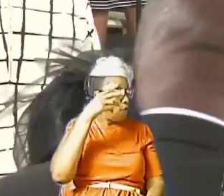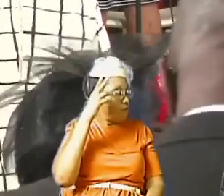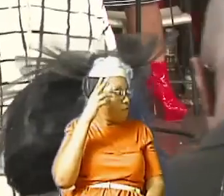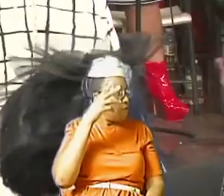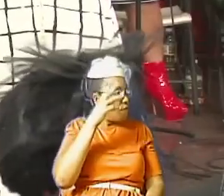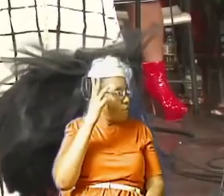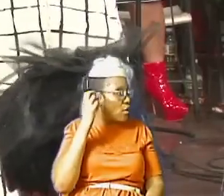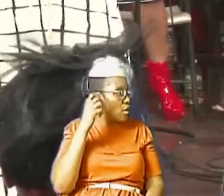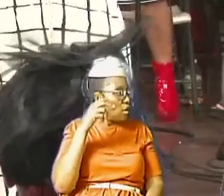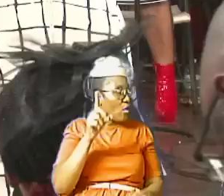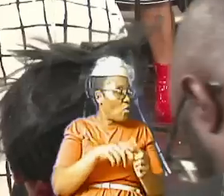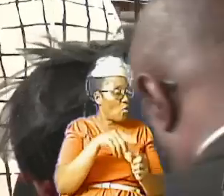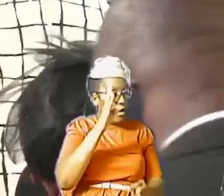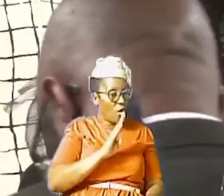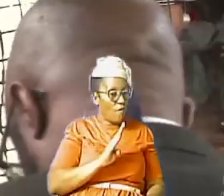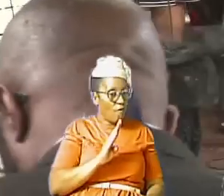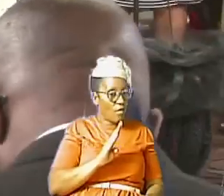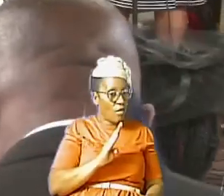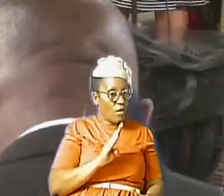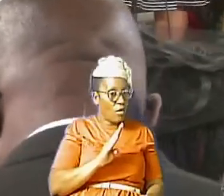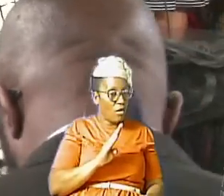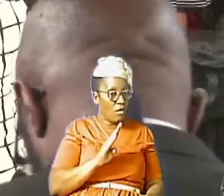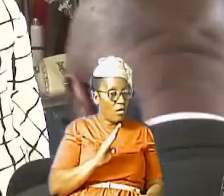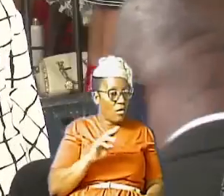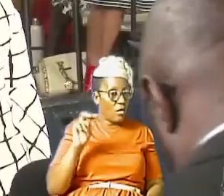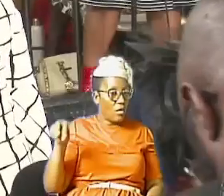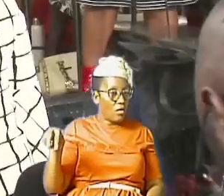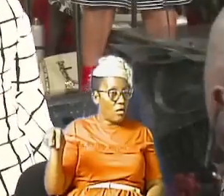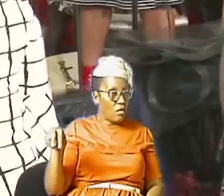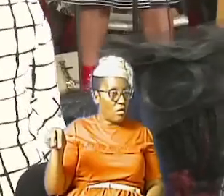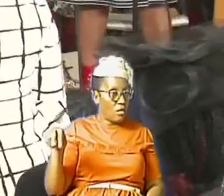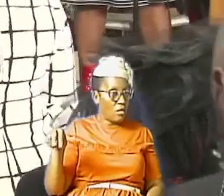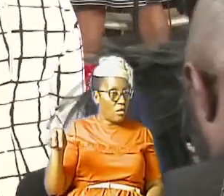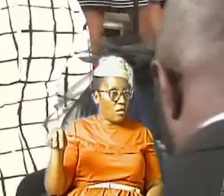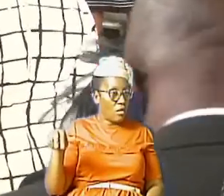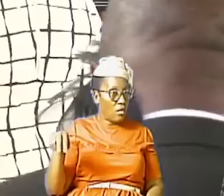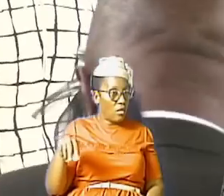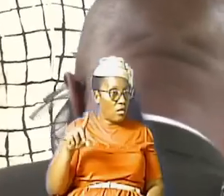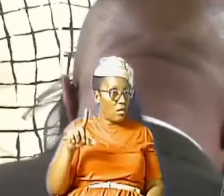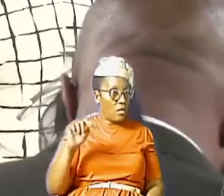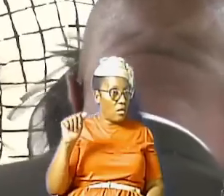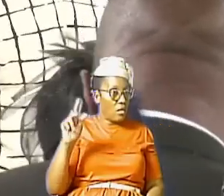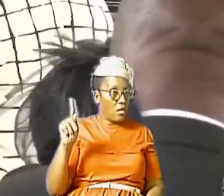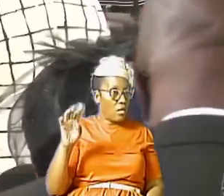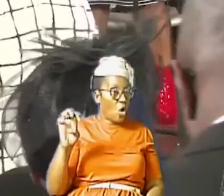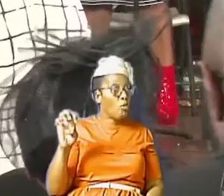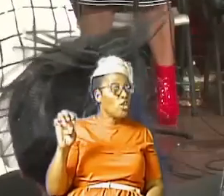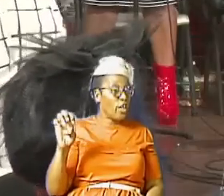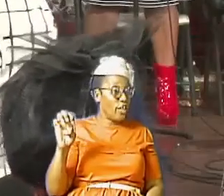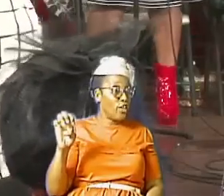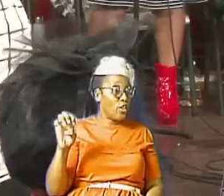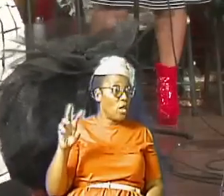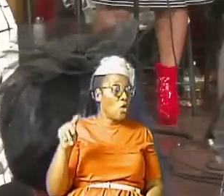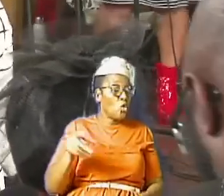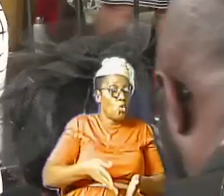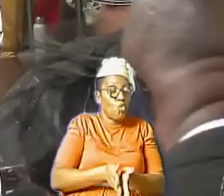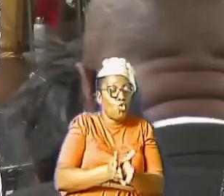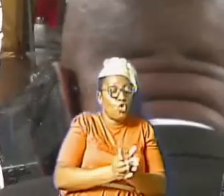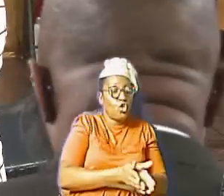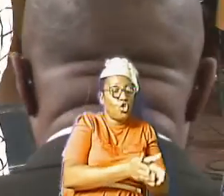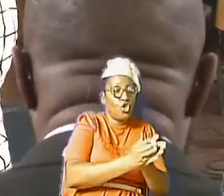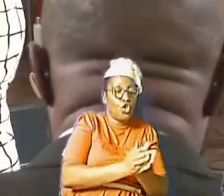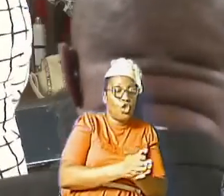He stood by the lake Gennesaret and saw two ships standing by